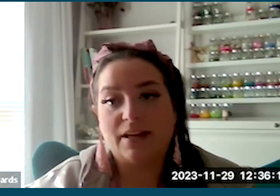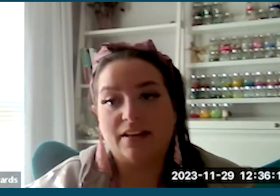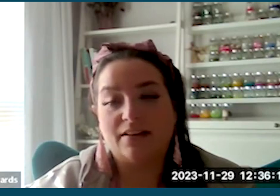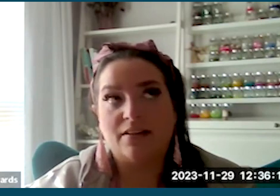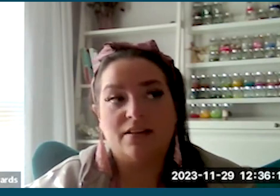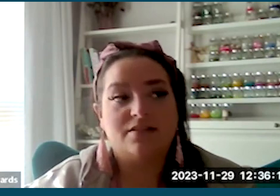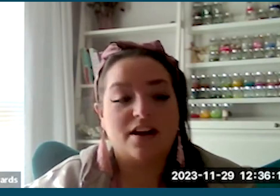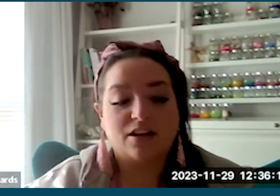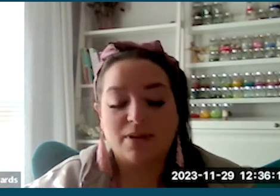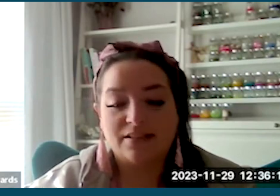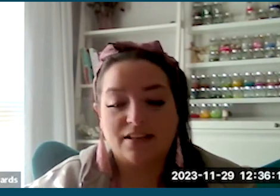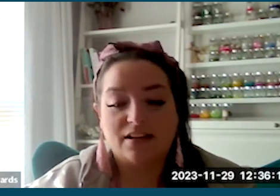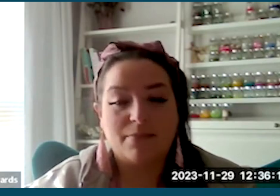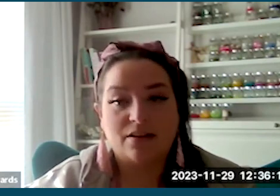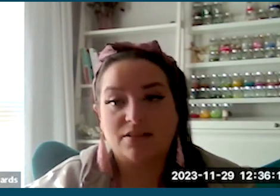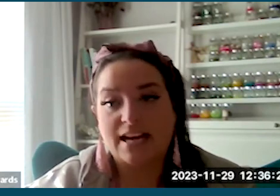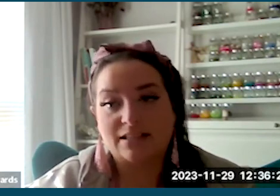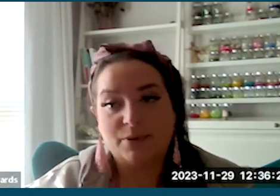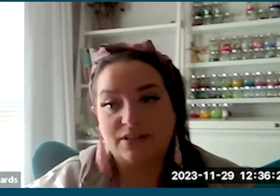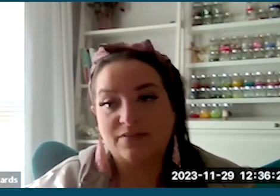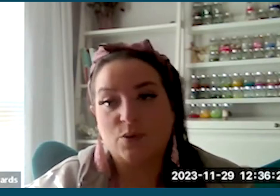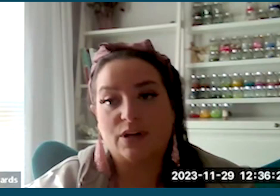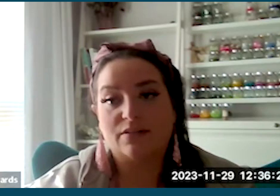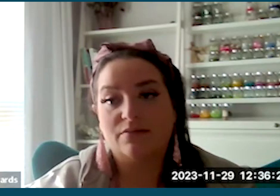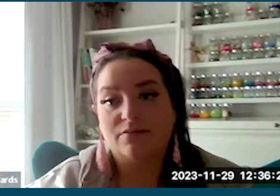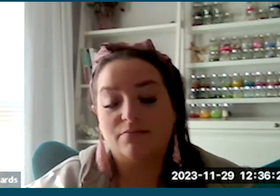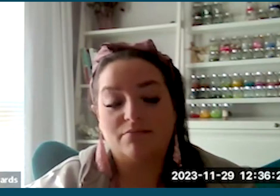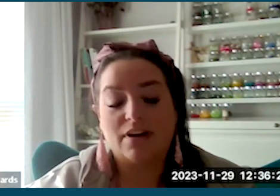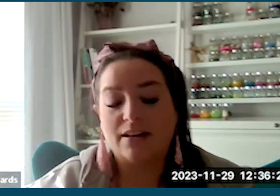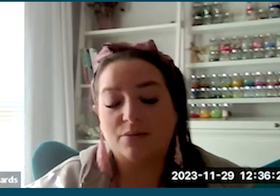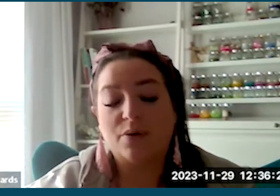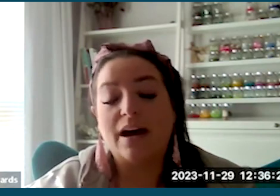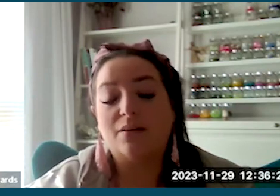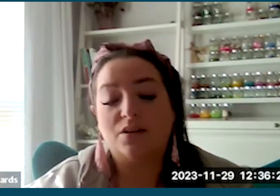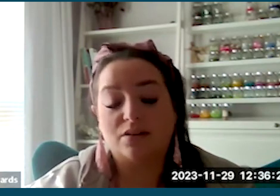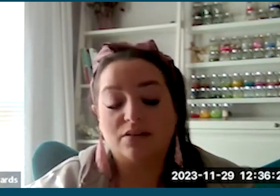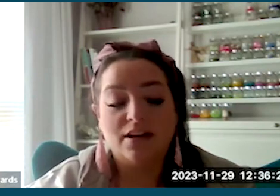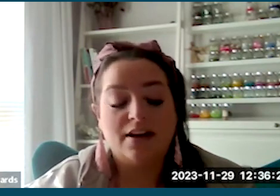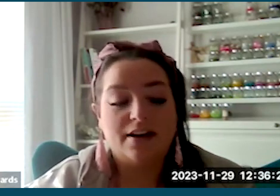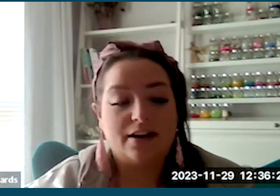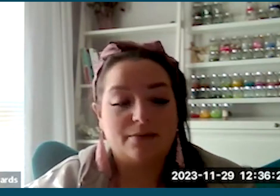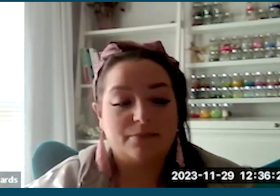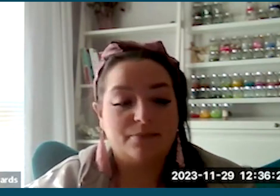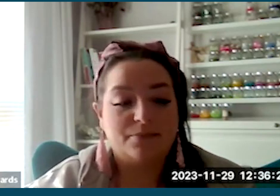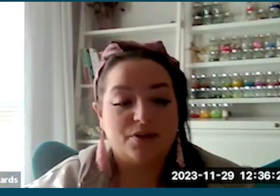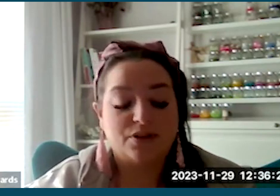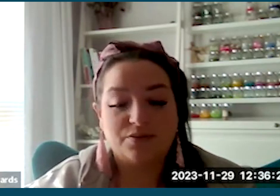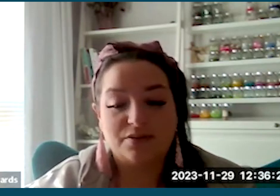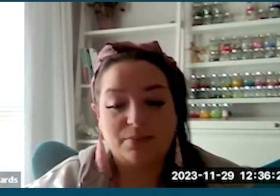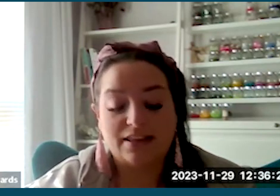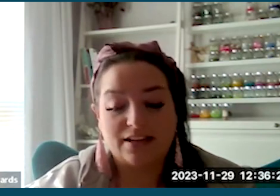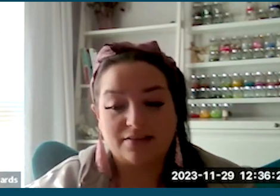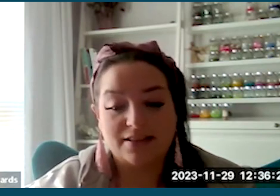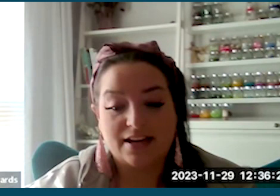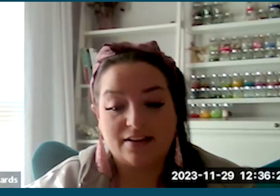And it's been documented in medical textbooks for I don't know how long. There